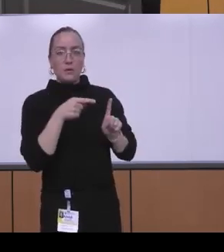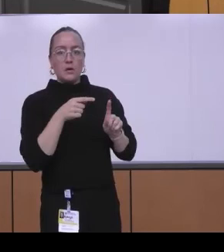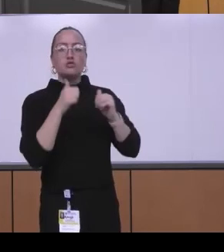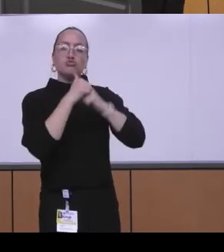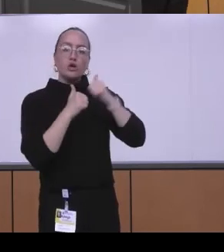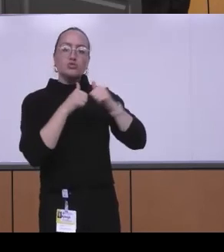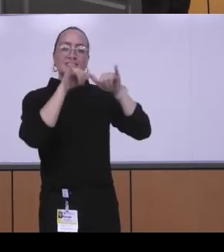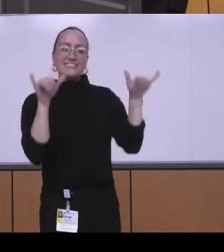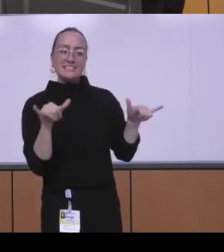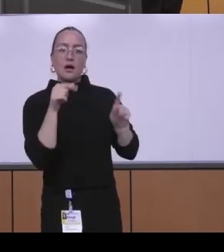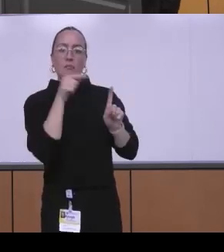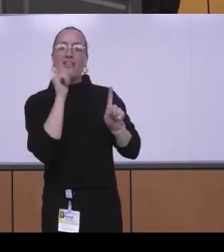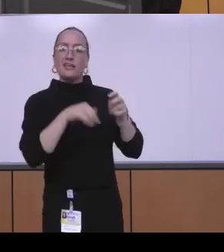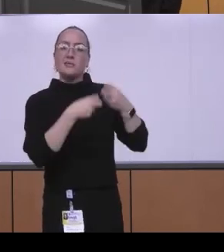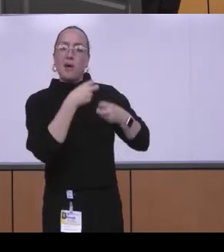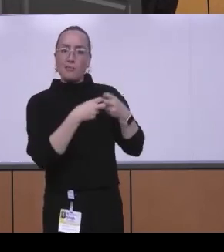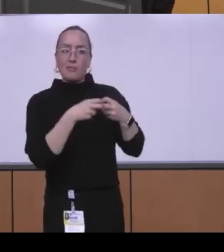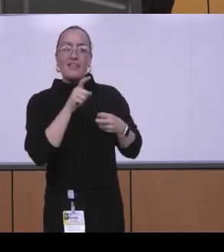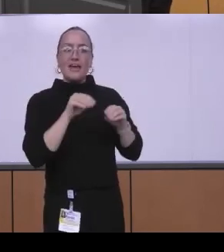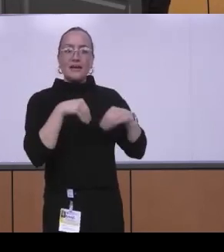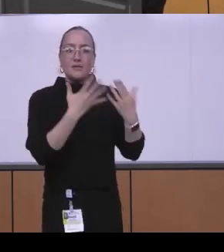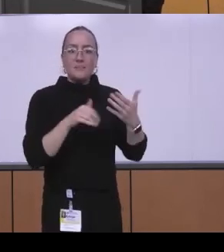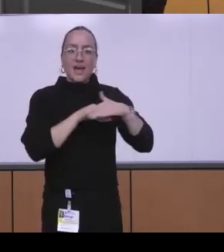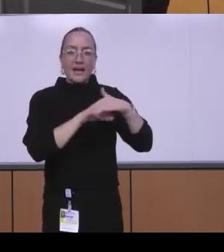need is housing and access.